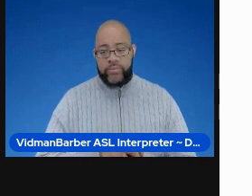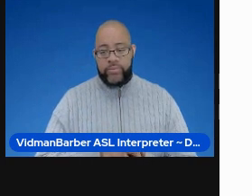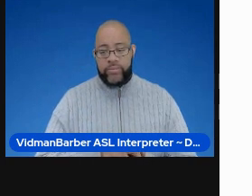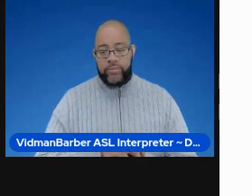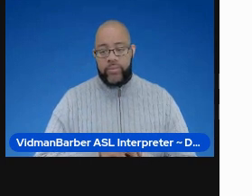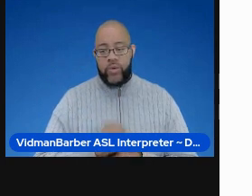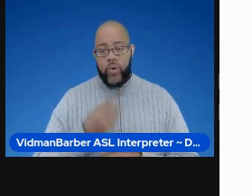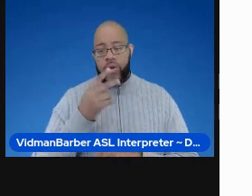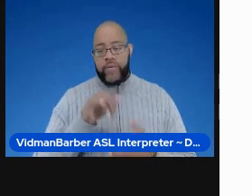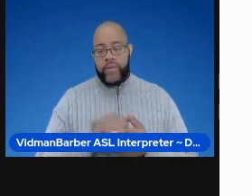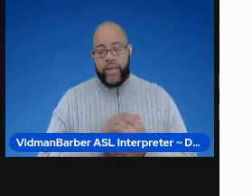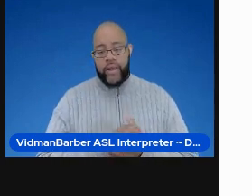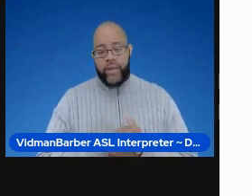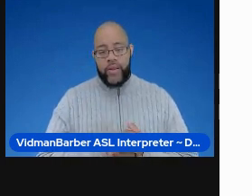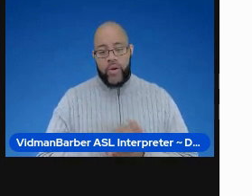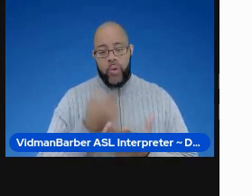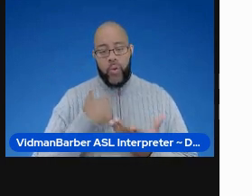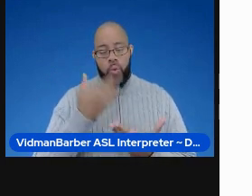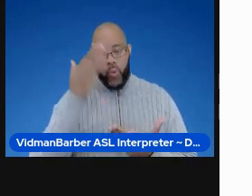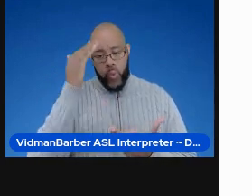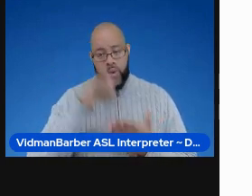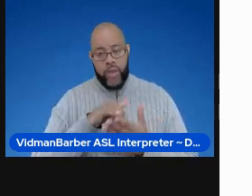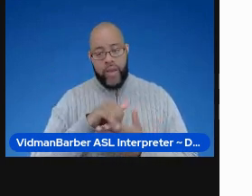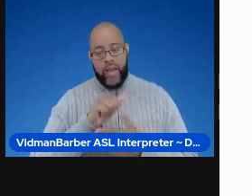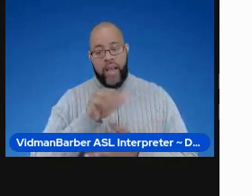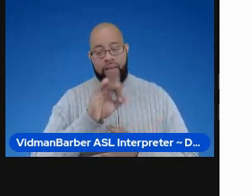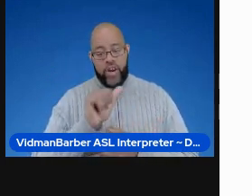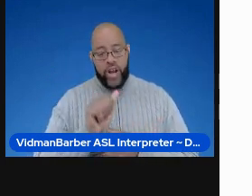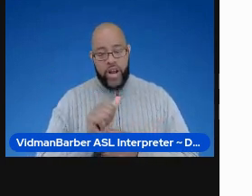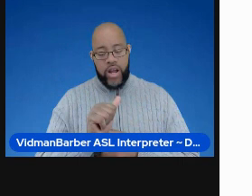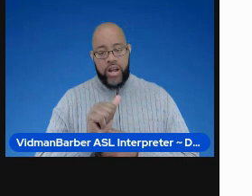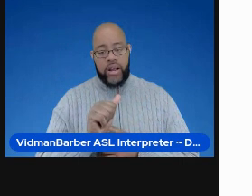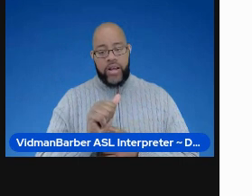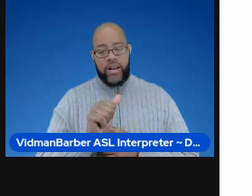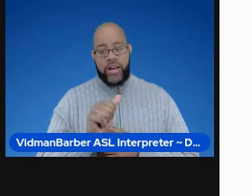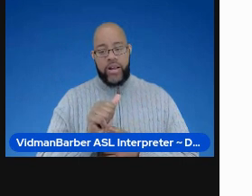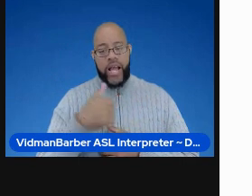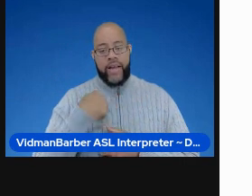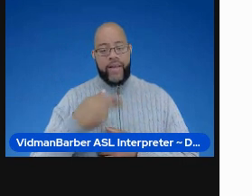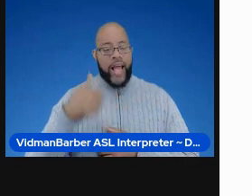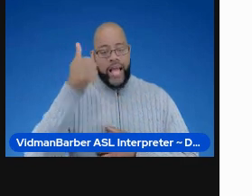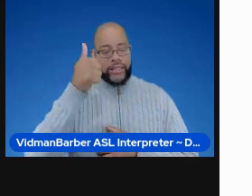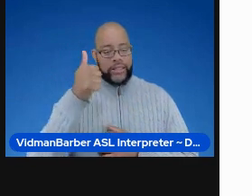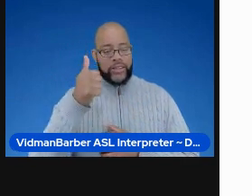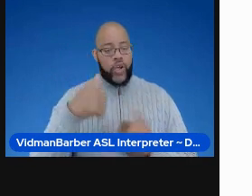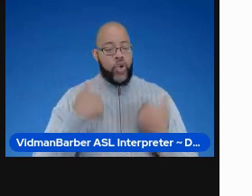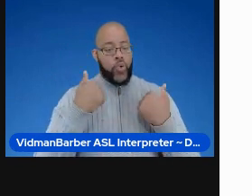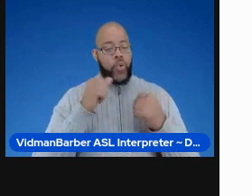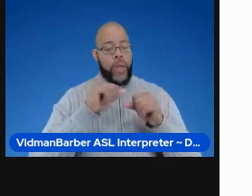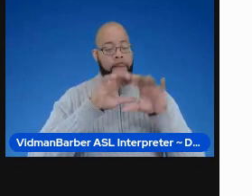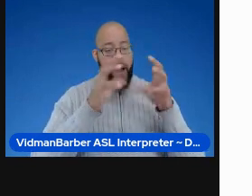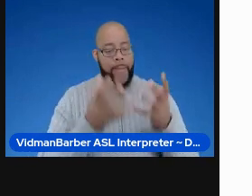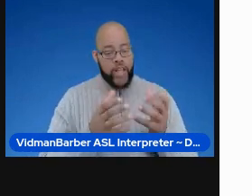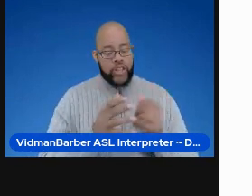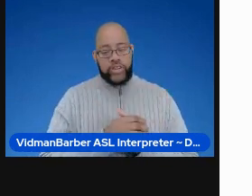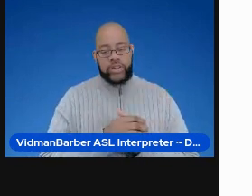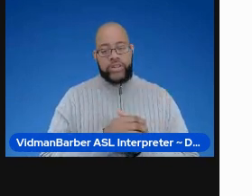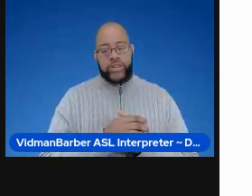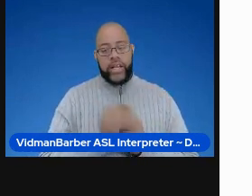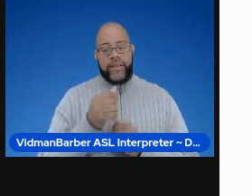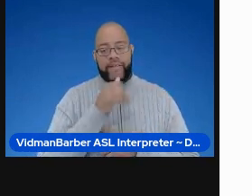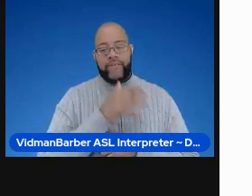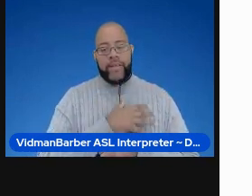Looking at that, we know that Africa had the highest youth population, and then the